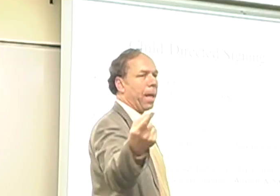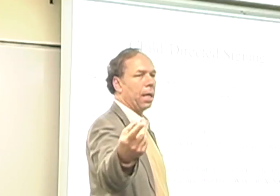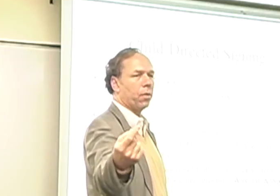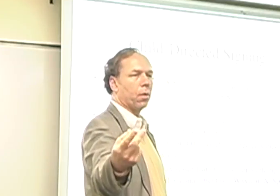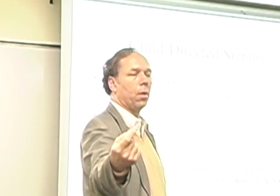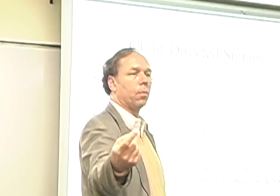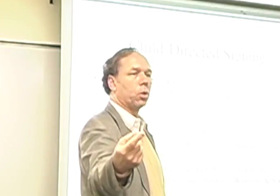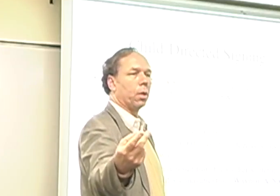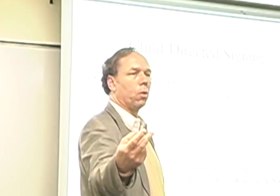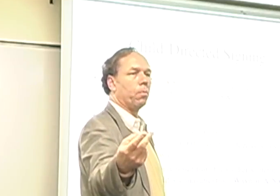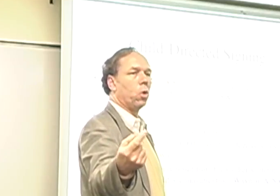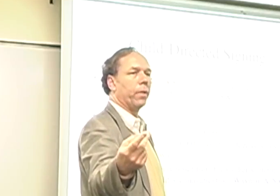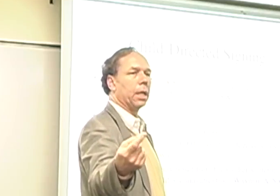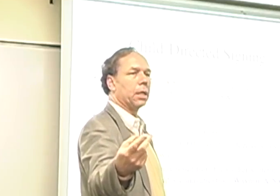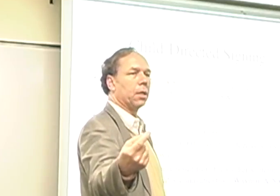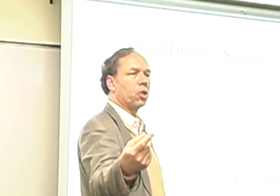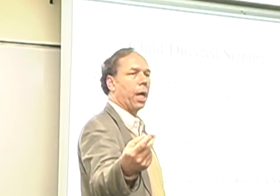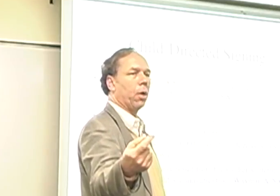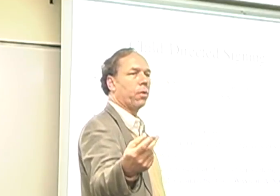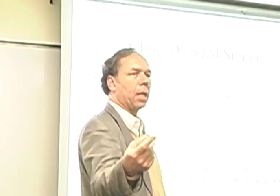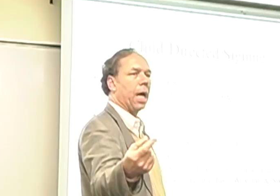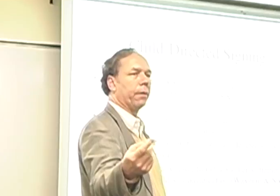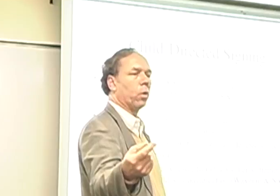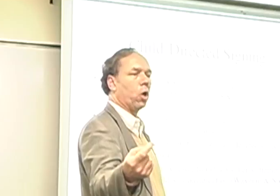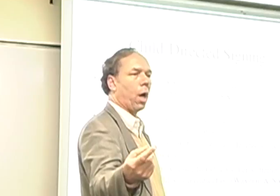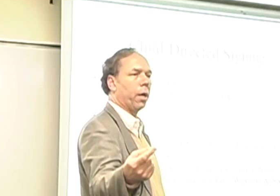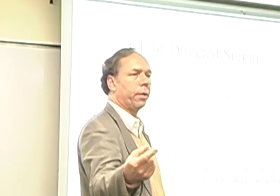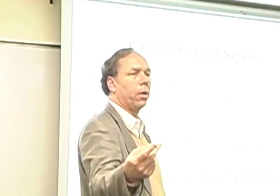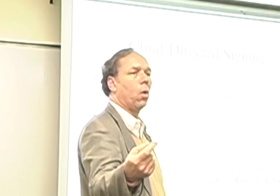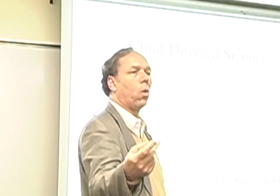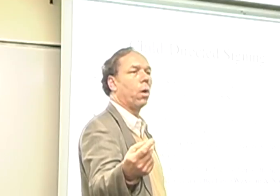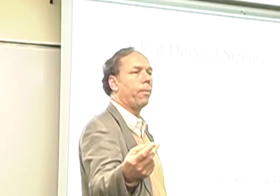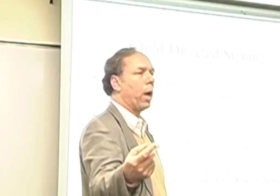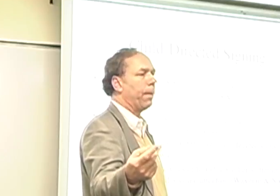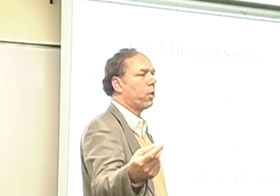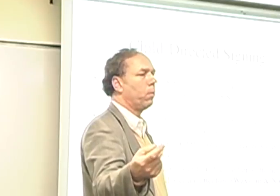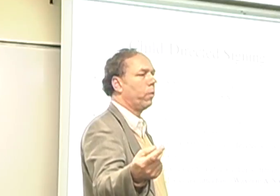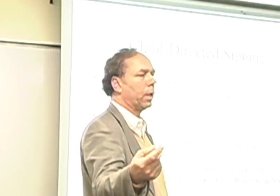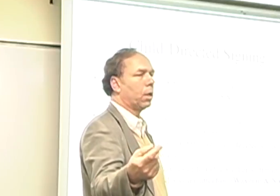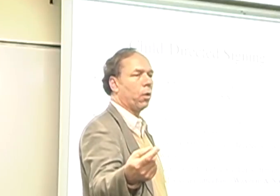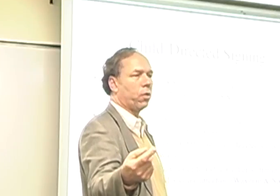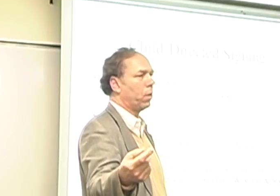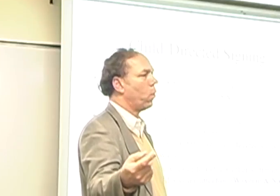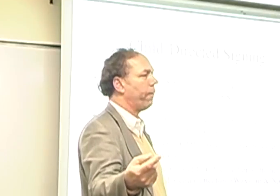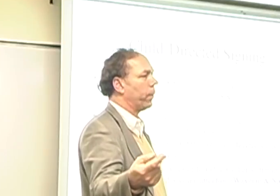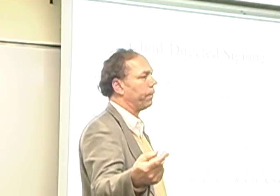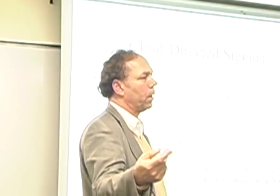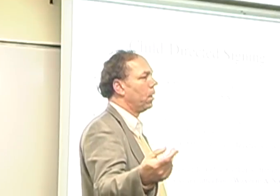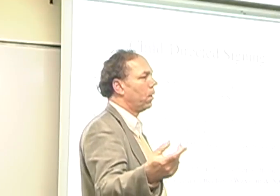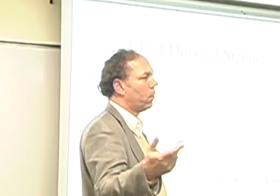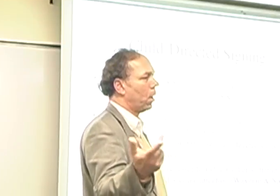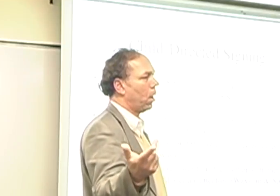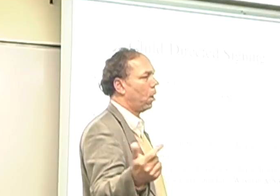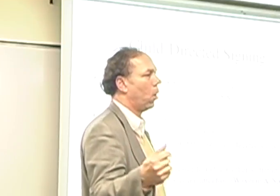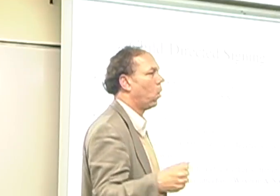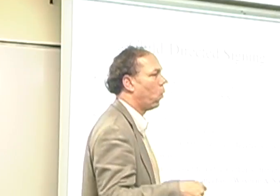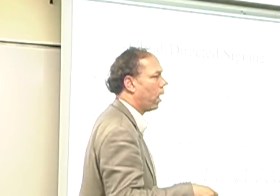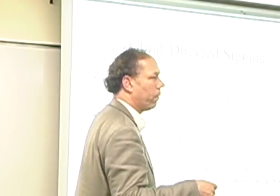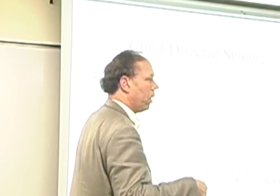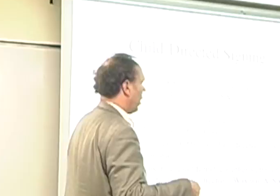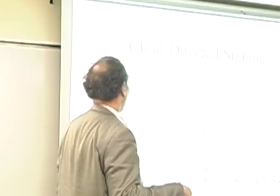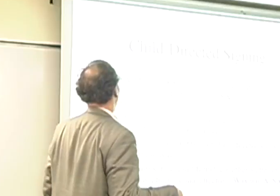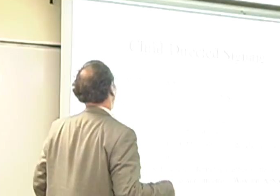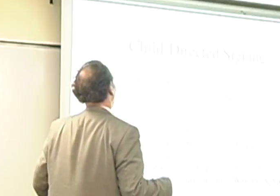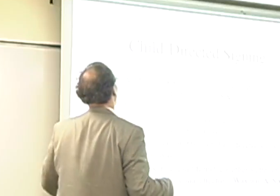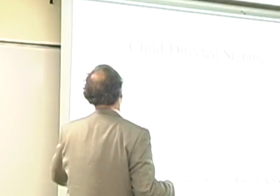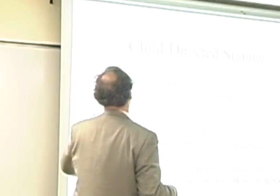in space to move it into the child's line of regard, or perhaps to move it close to the referent. So